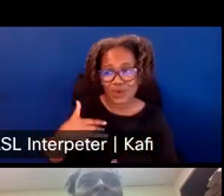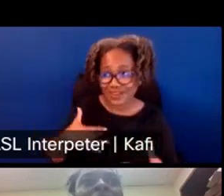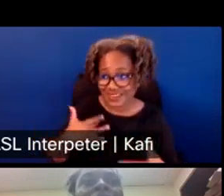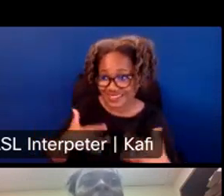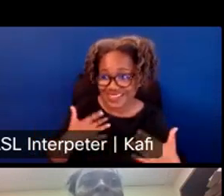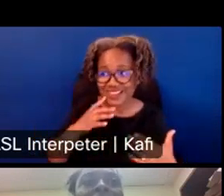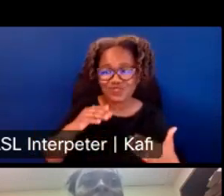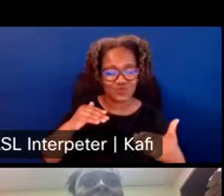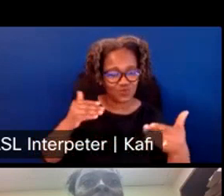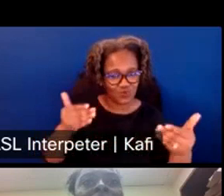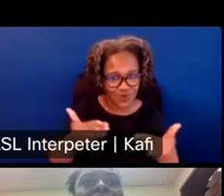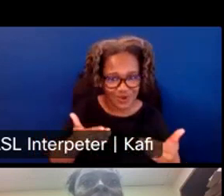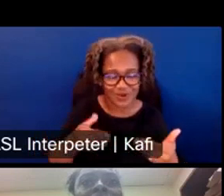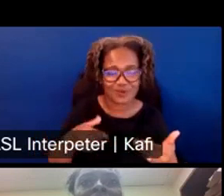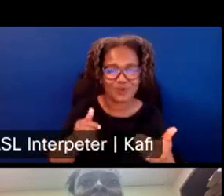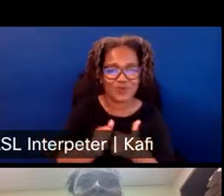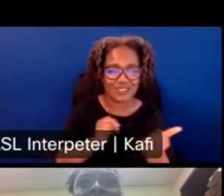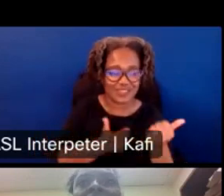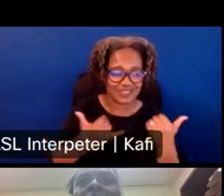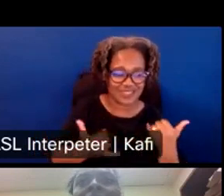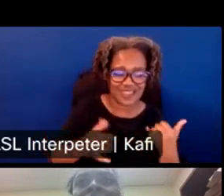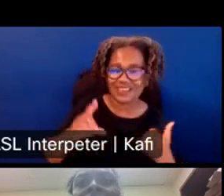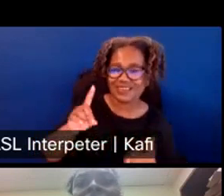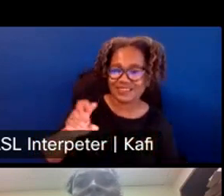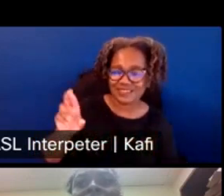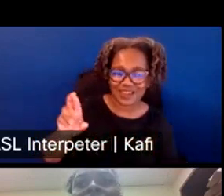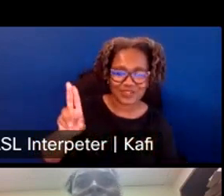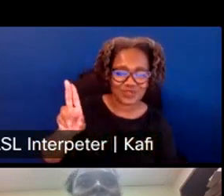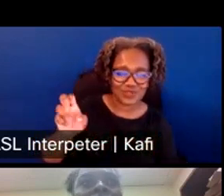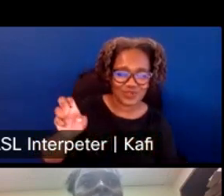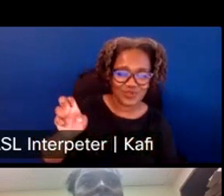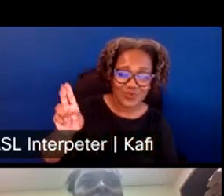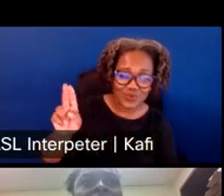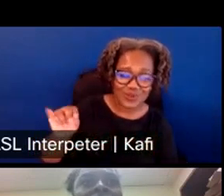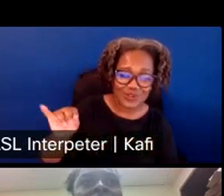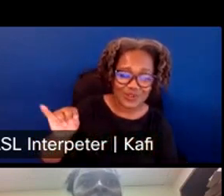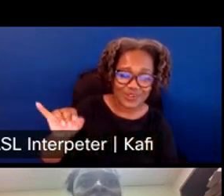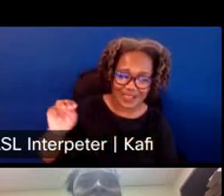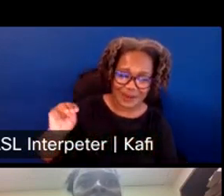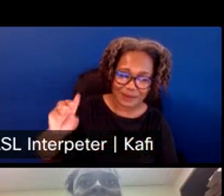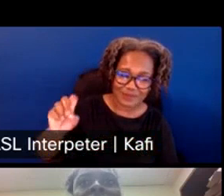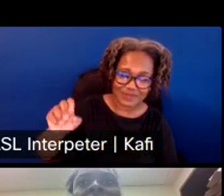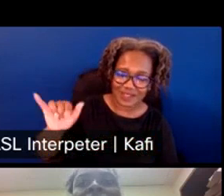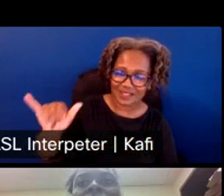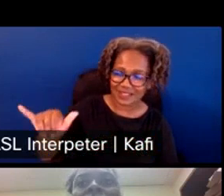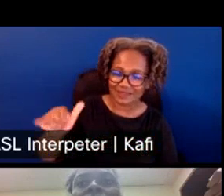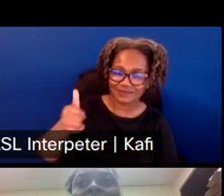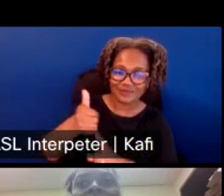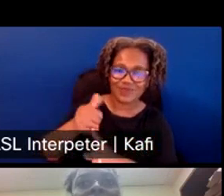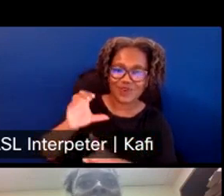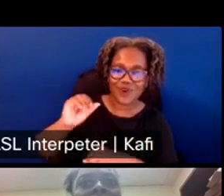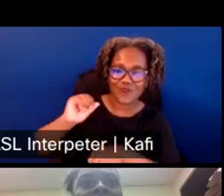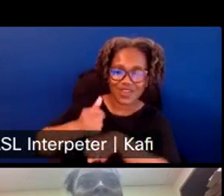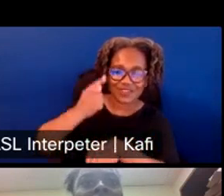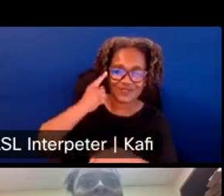Dudley, co-founder of the Dudley QT brand, executive director for the Dudley Beauty School System, and